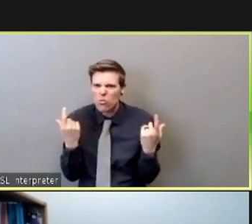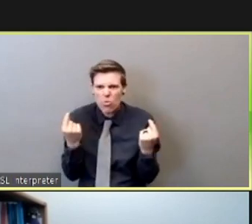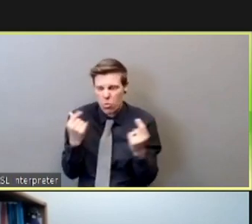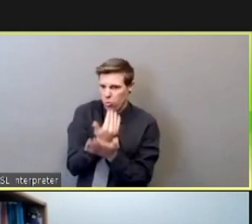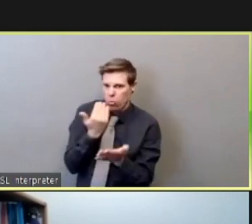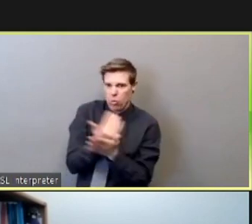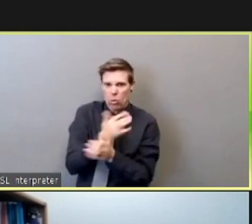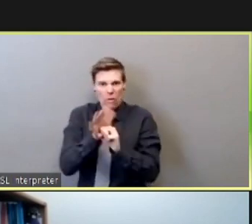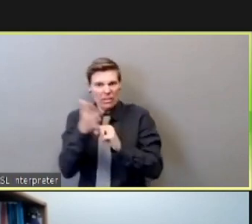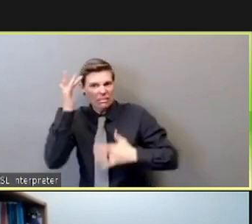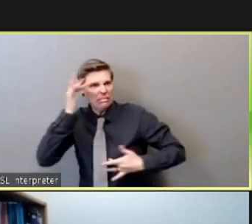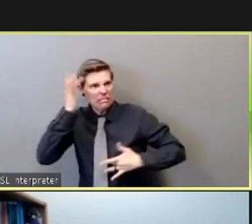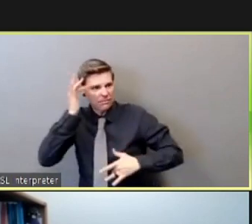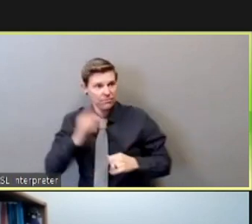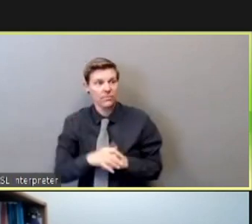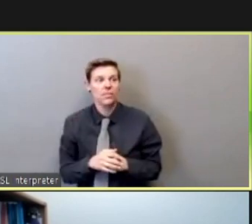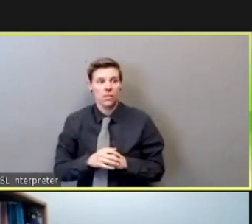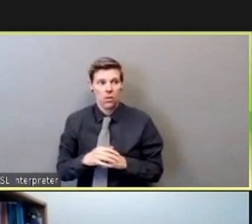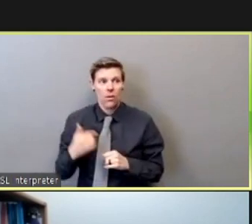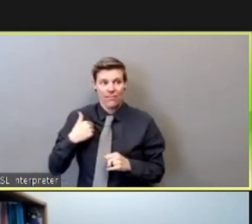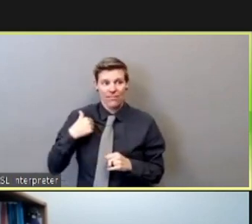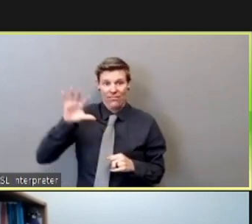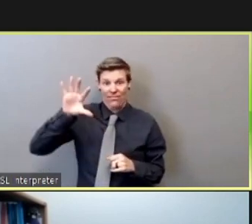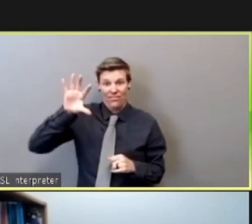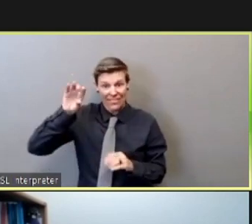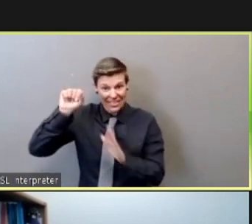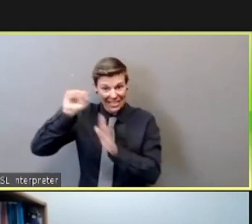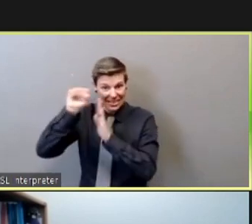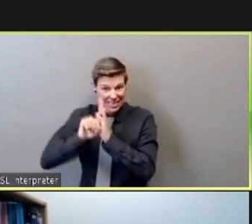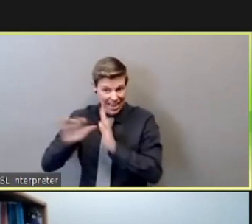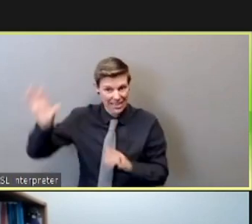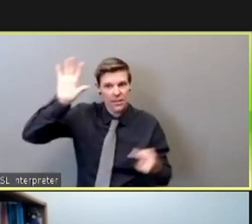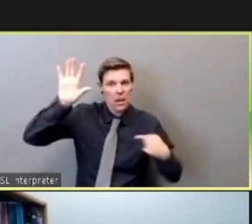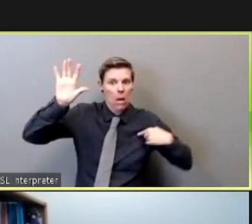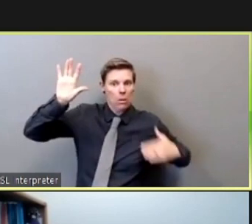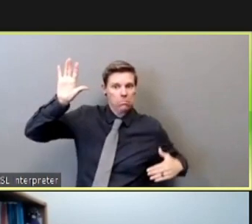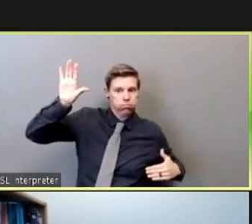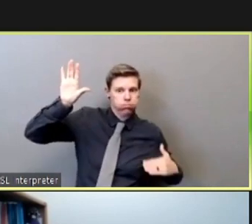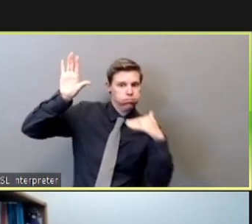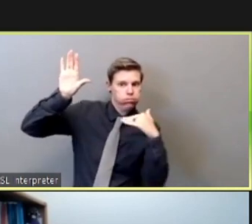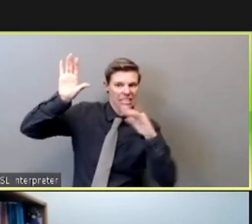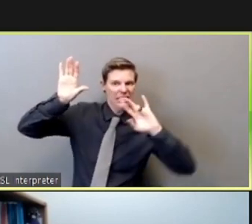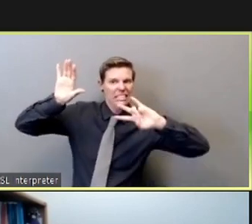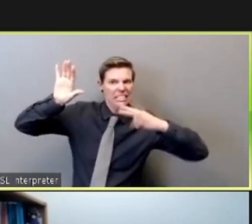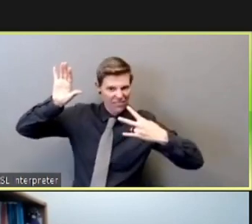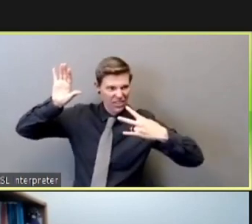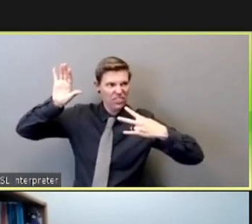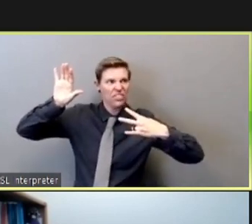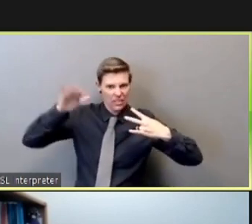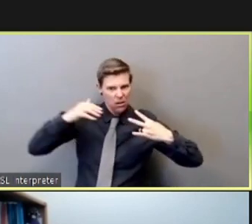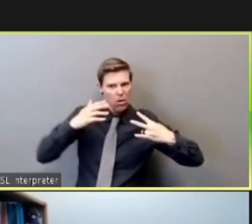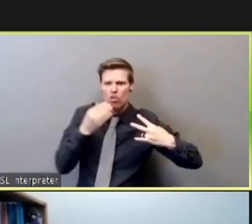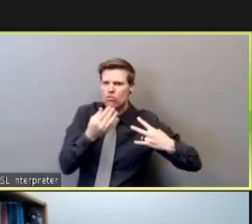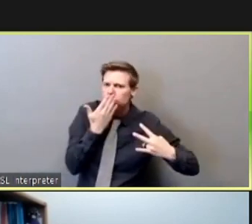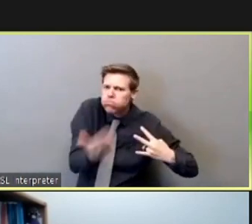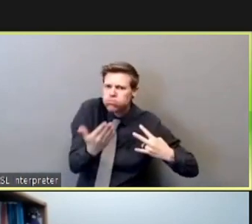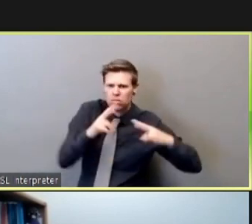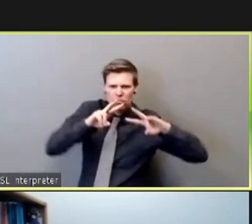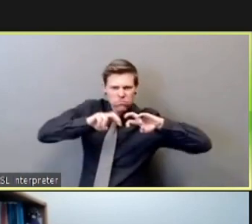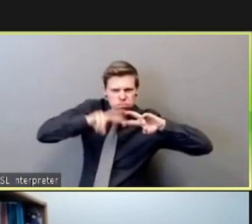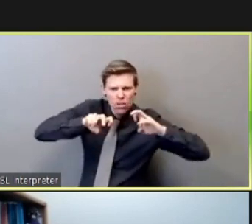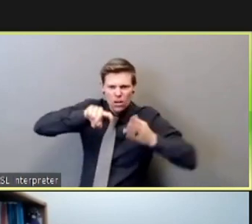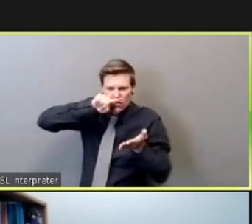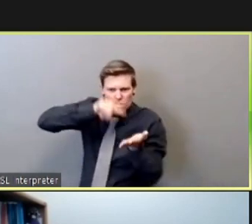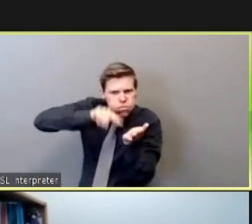of 50 states for the percentage of samples that we're sequencing. It's not enough. We need to continue